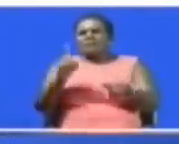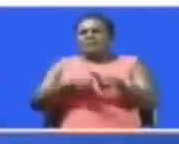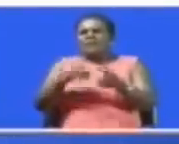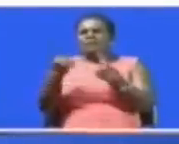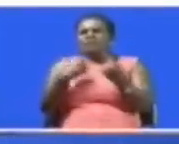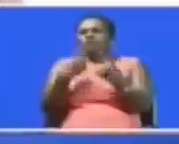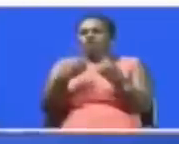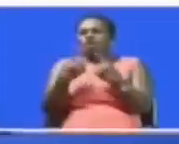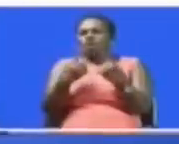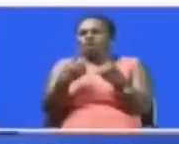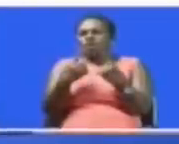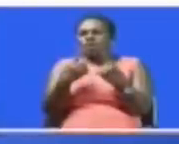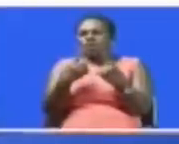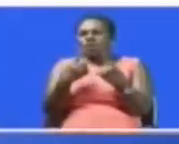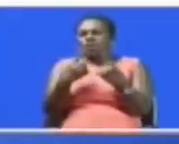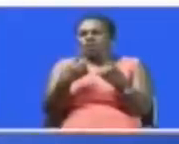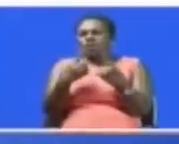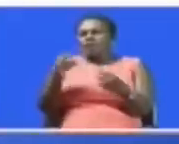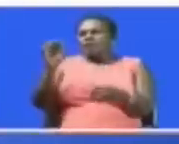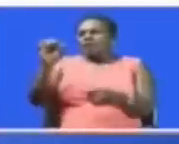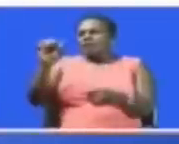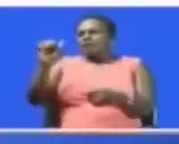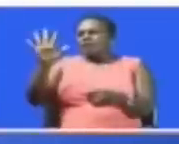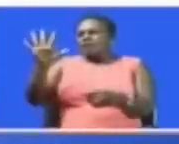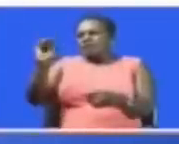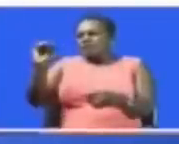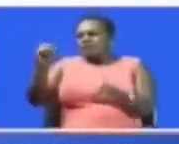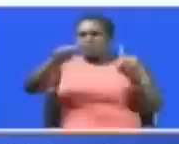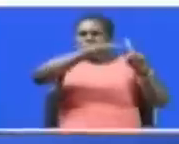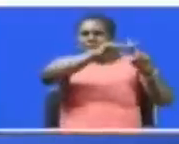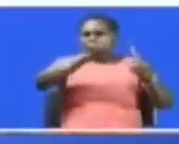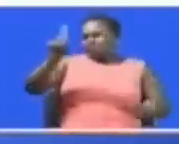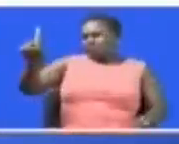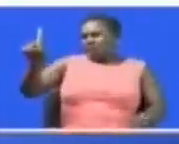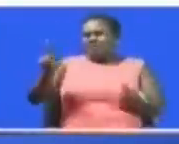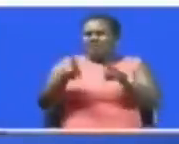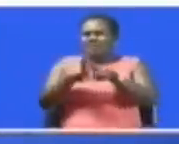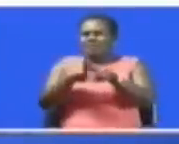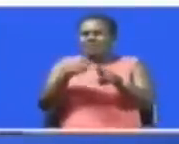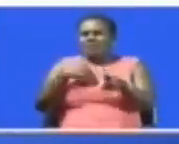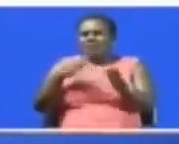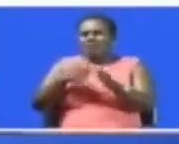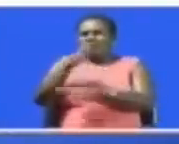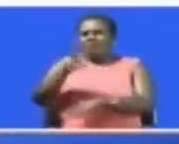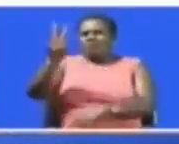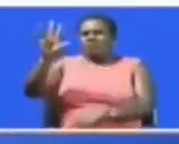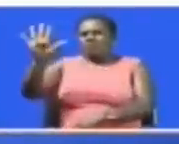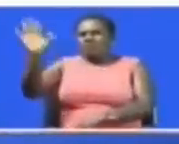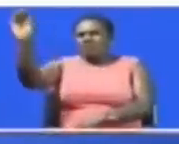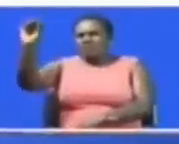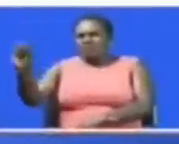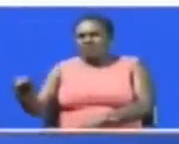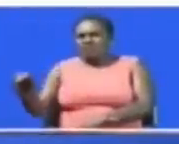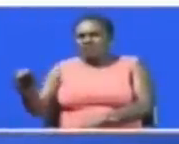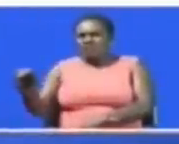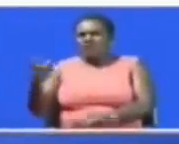when we are talking about, you know, 50 plus one, and also having, you know, more than 25%.